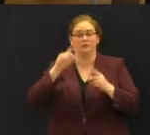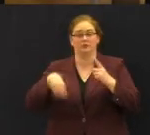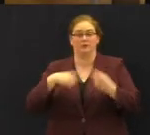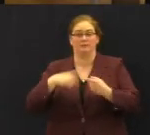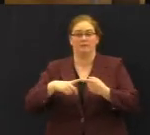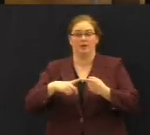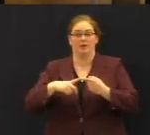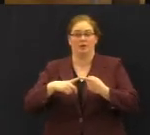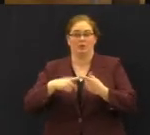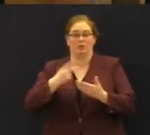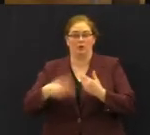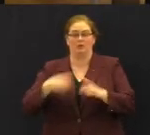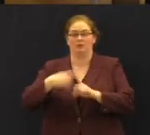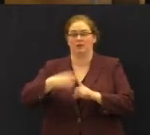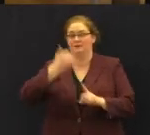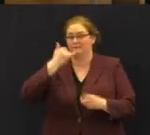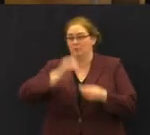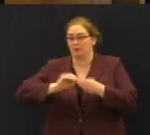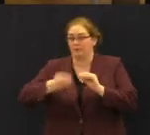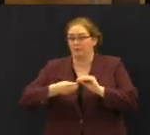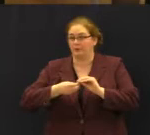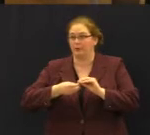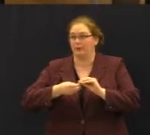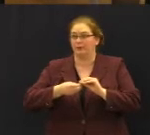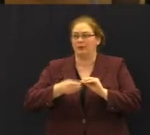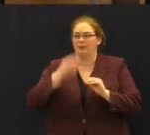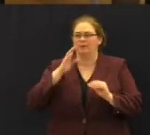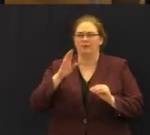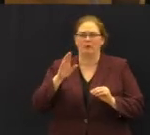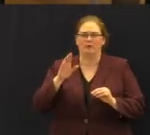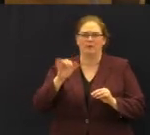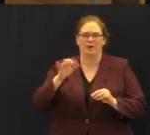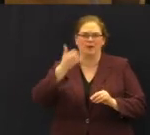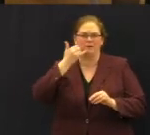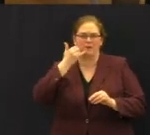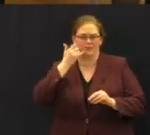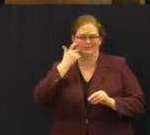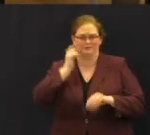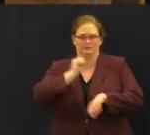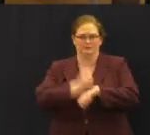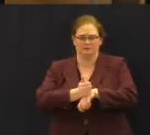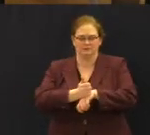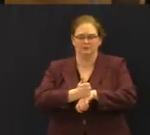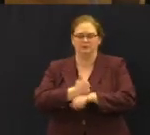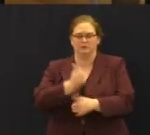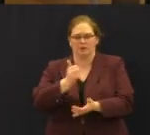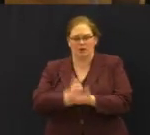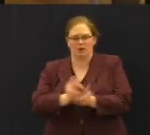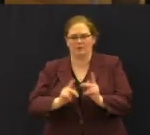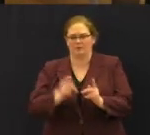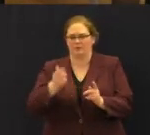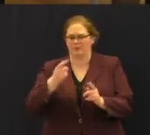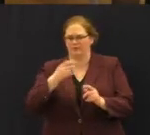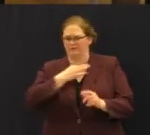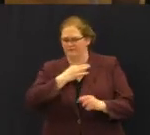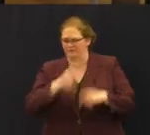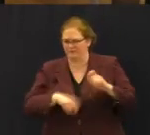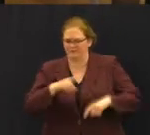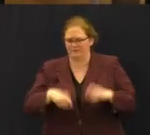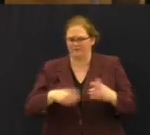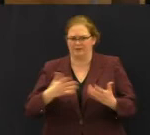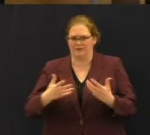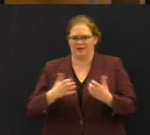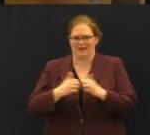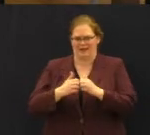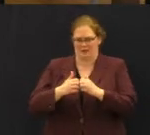program, also the phone number for the BERA helpline, which we have recently established to help people with any questions through the